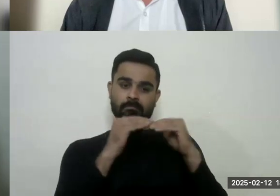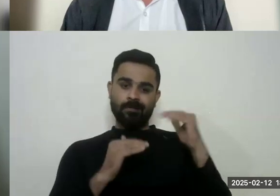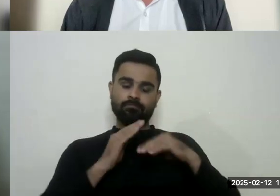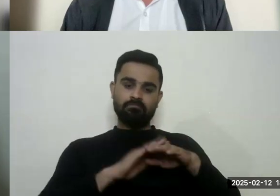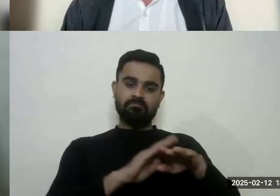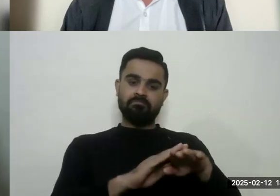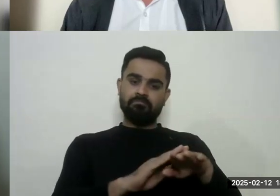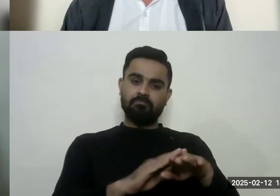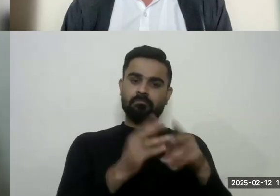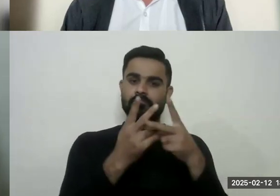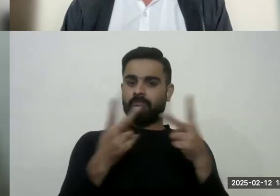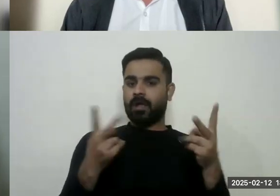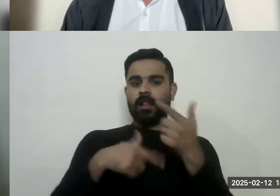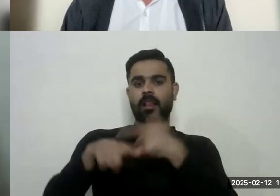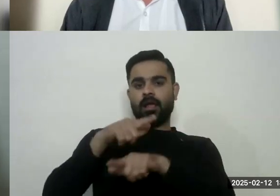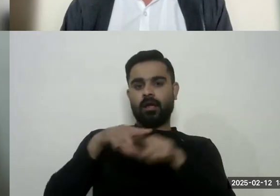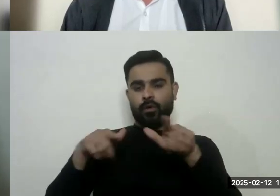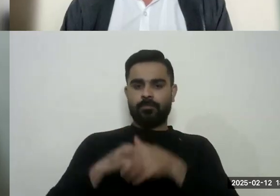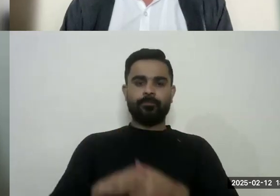to multiple languages?